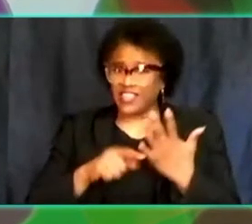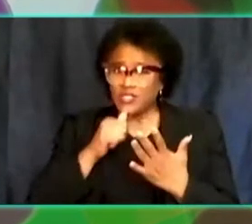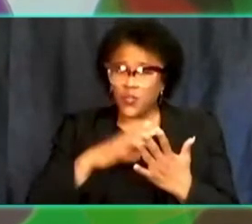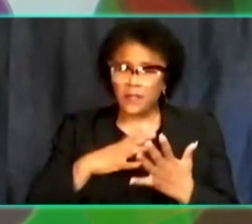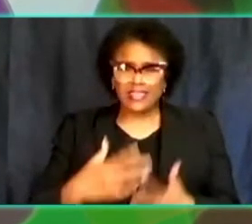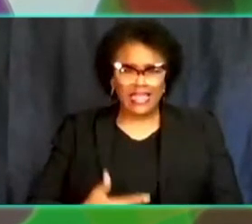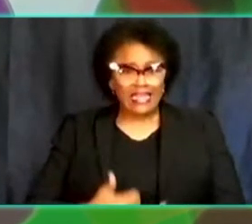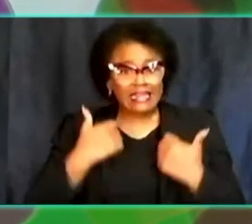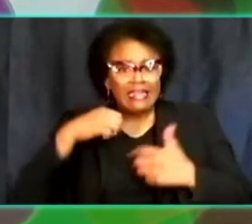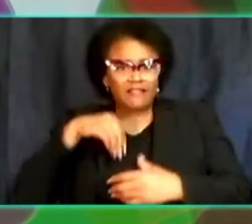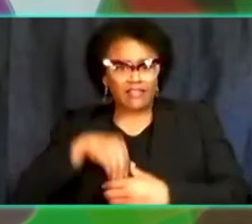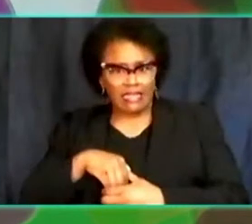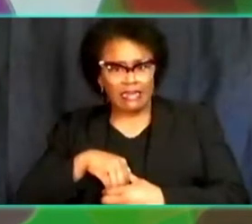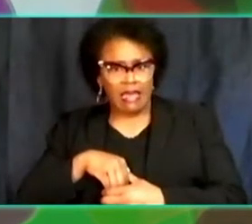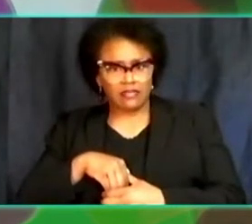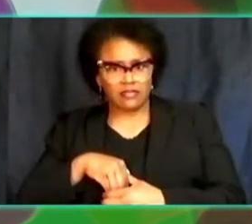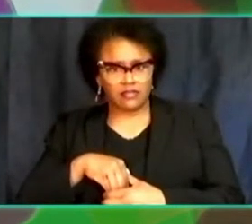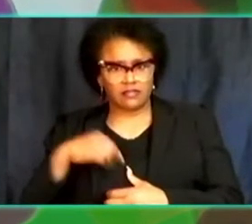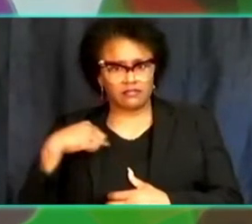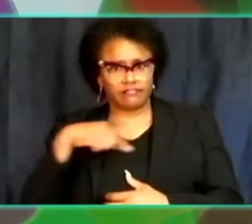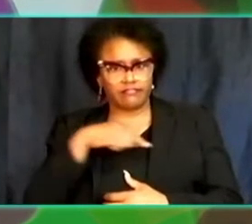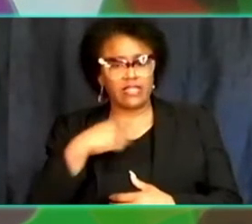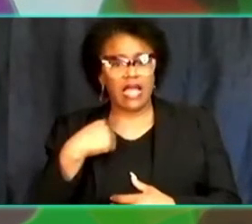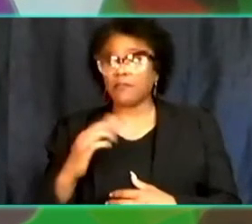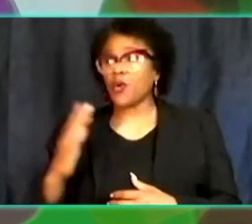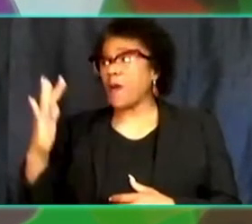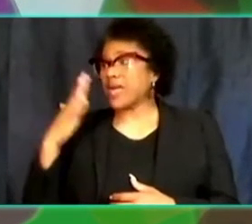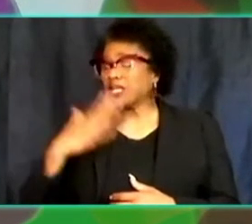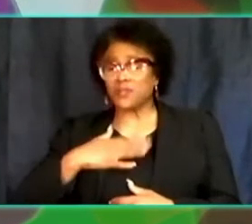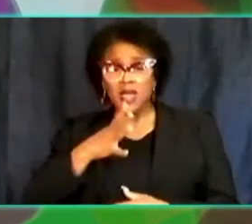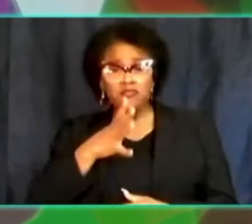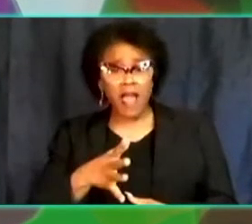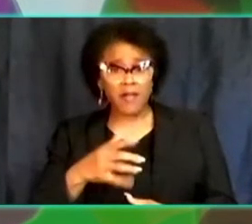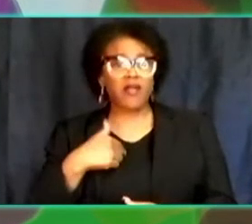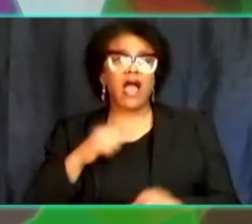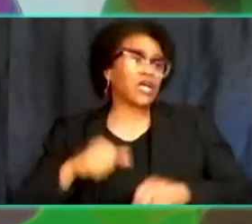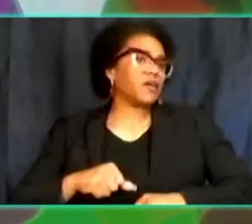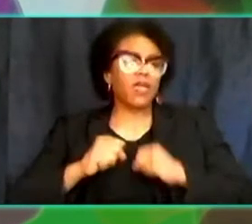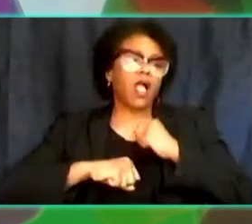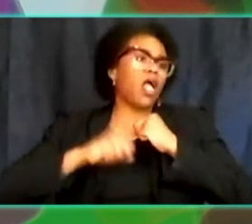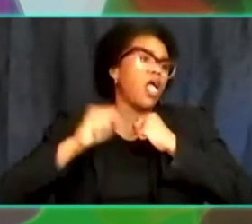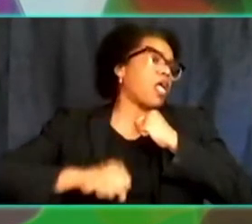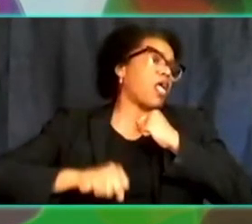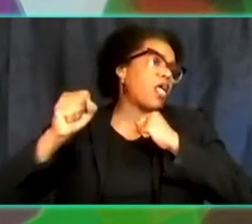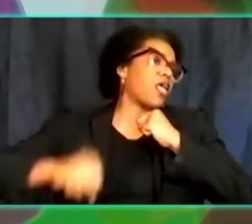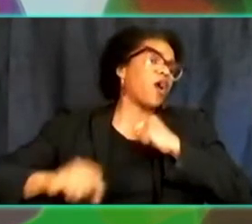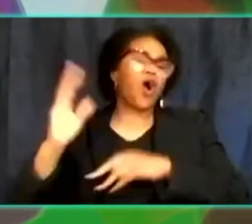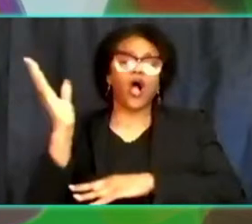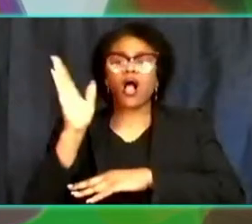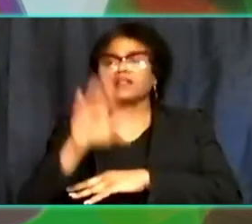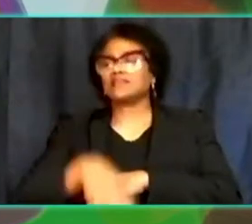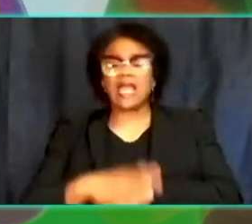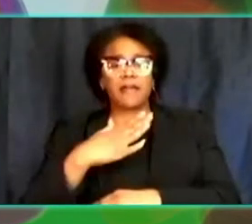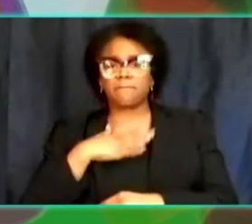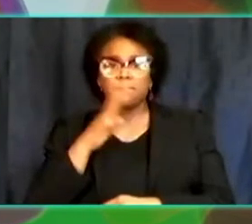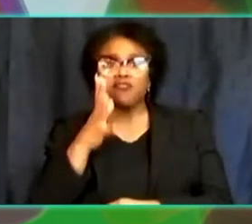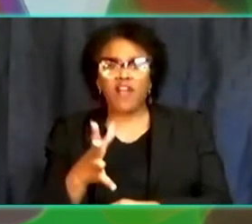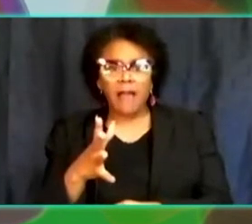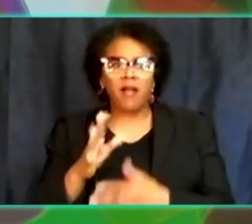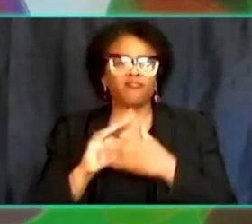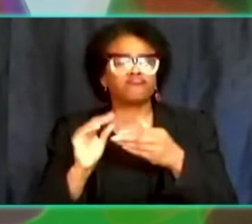And like, I'm going back to my grandmother. I mean, I could be here all day talking about a lot of the stuff that she went through and